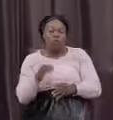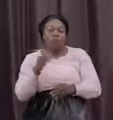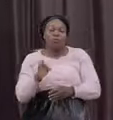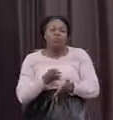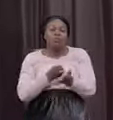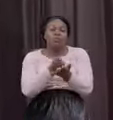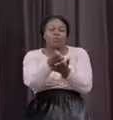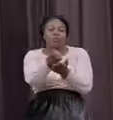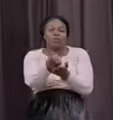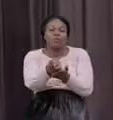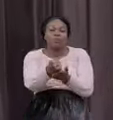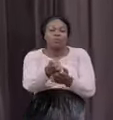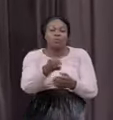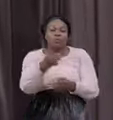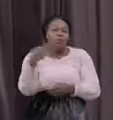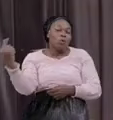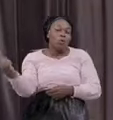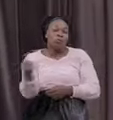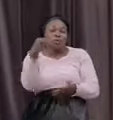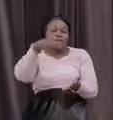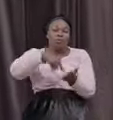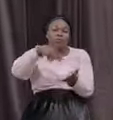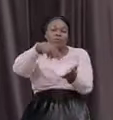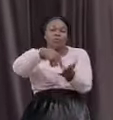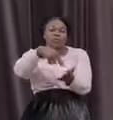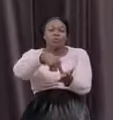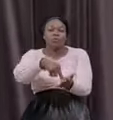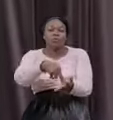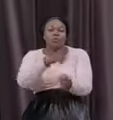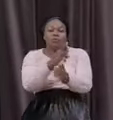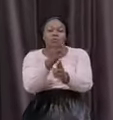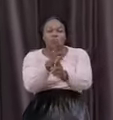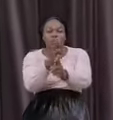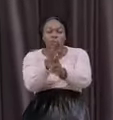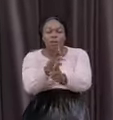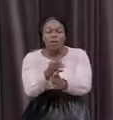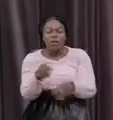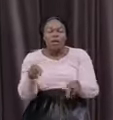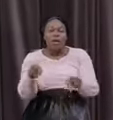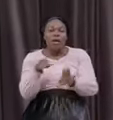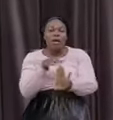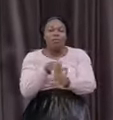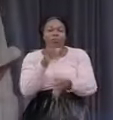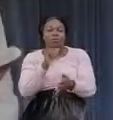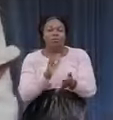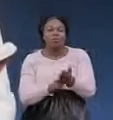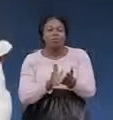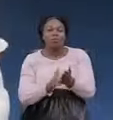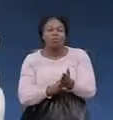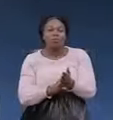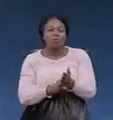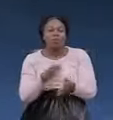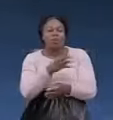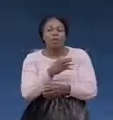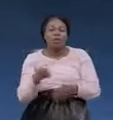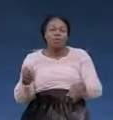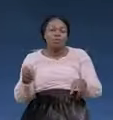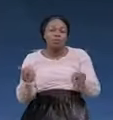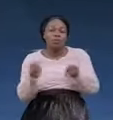I'm always punctual at the school and strictly obedient to school rules and regulations.